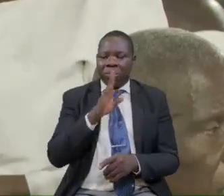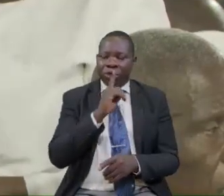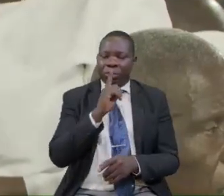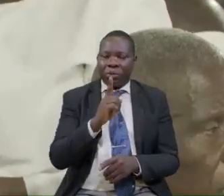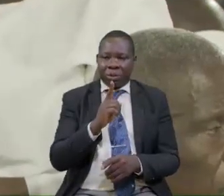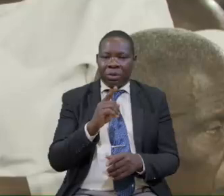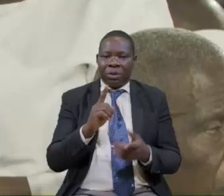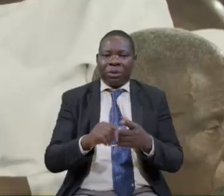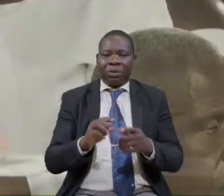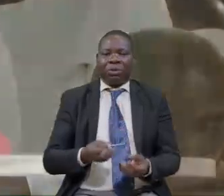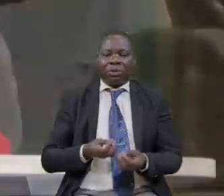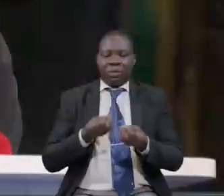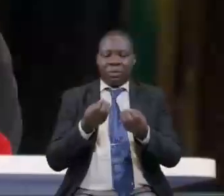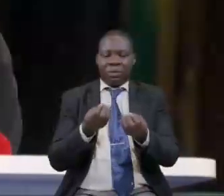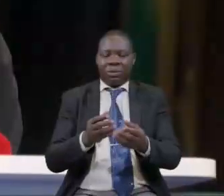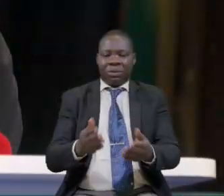name,